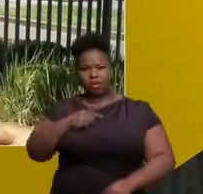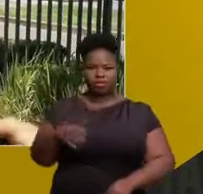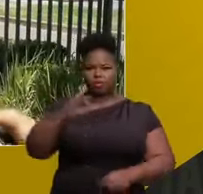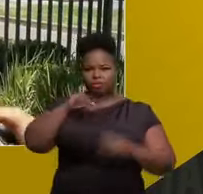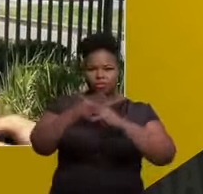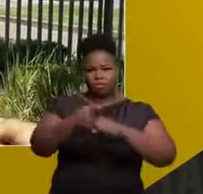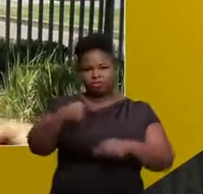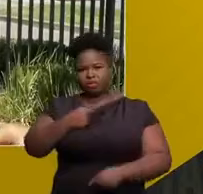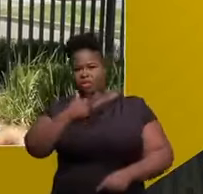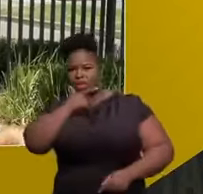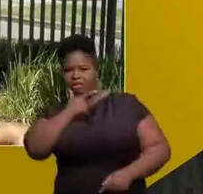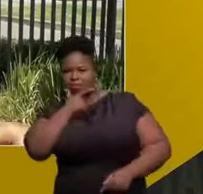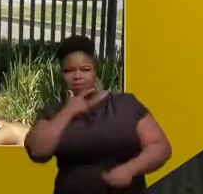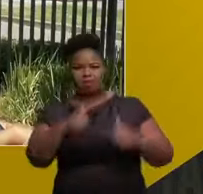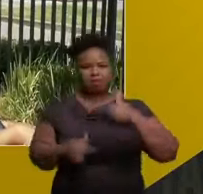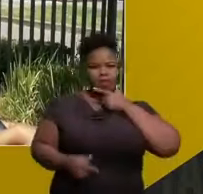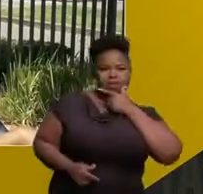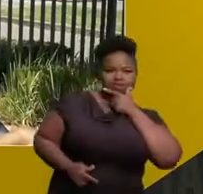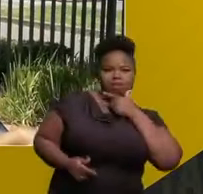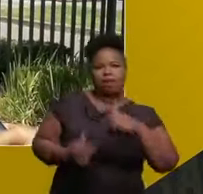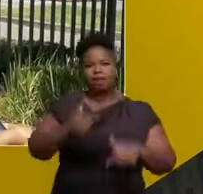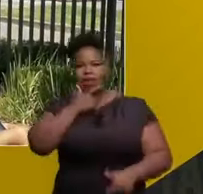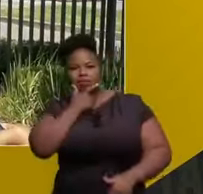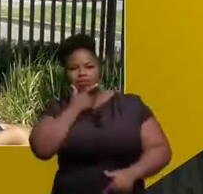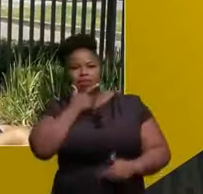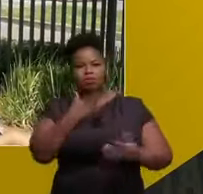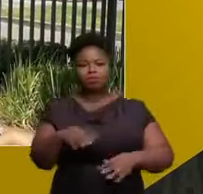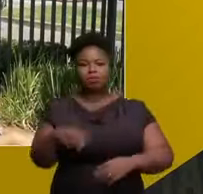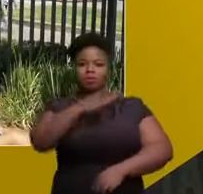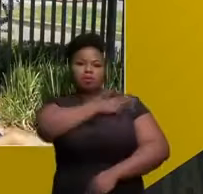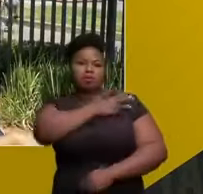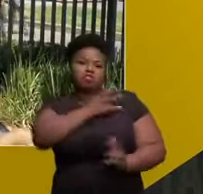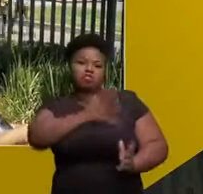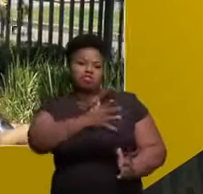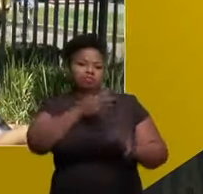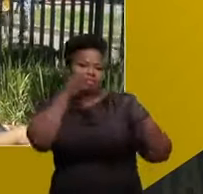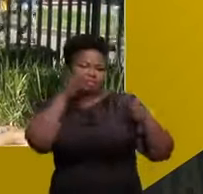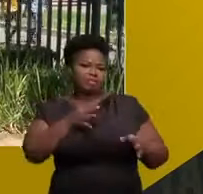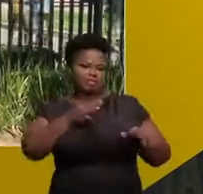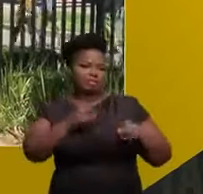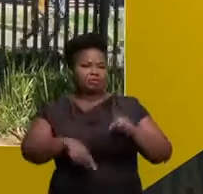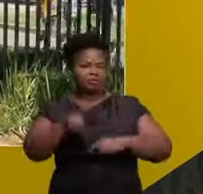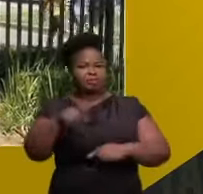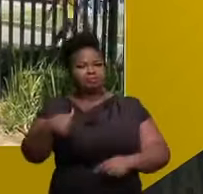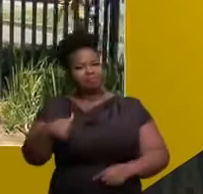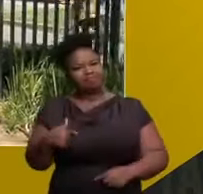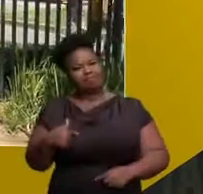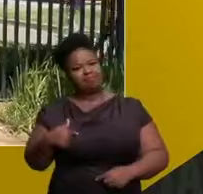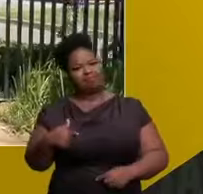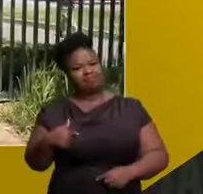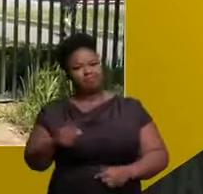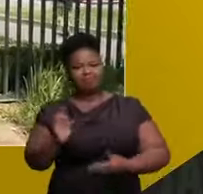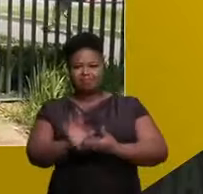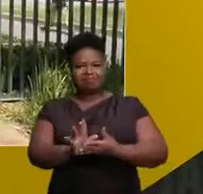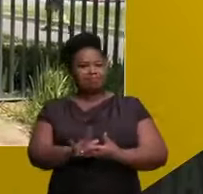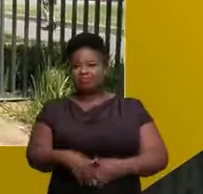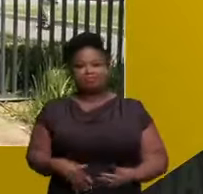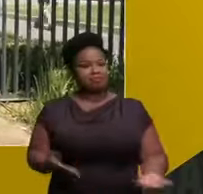sexuality, lesbian this, lesbian that. So my manager decided to take me out, to fire me with